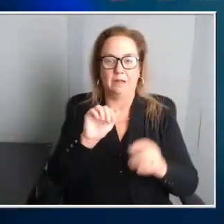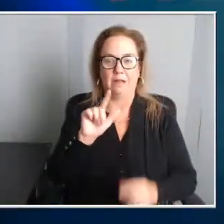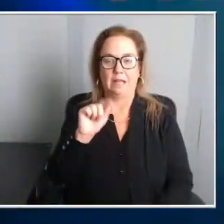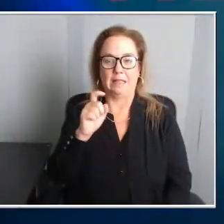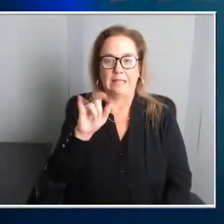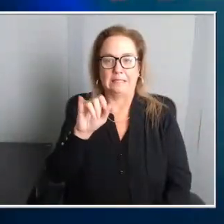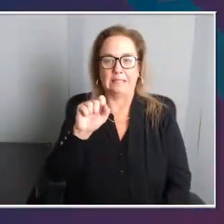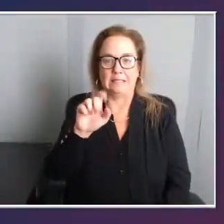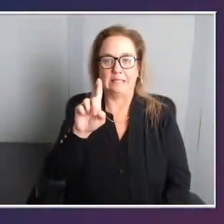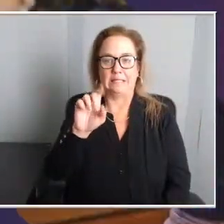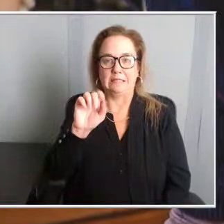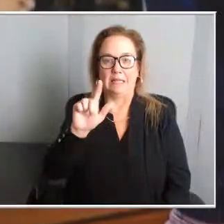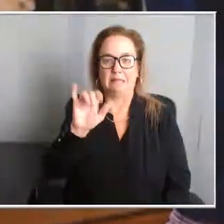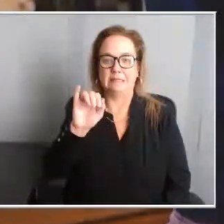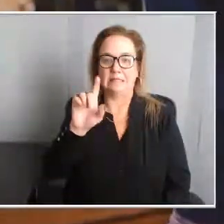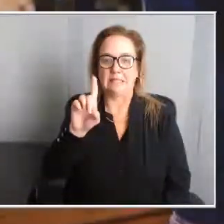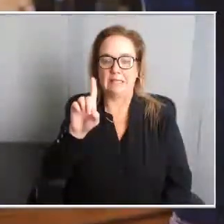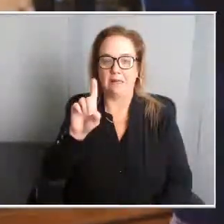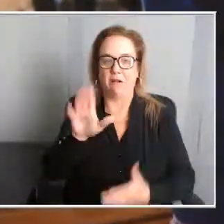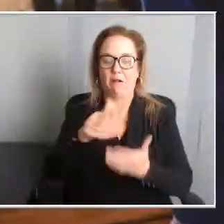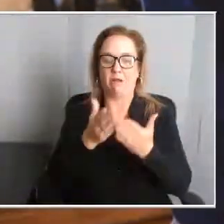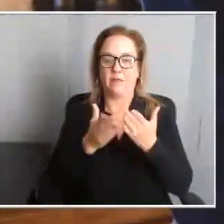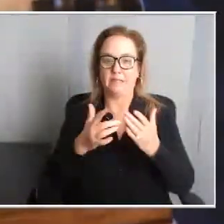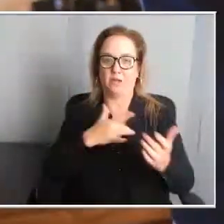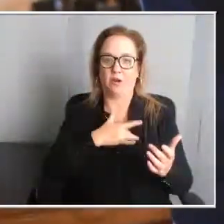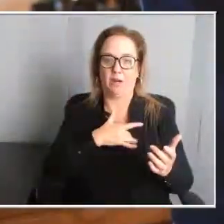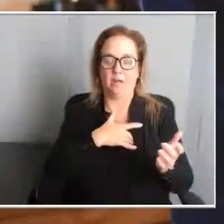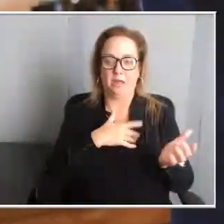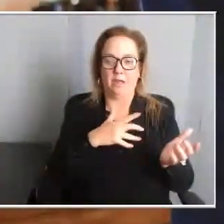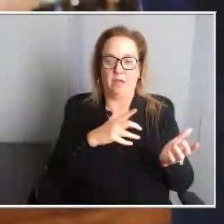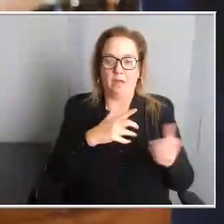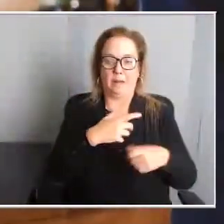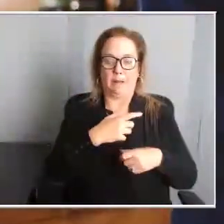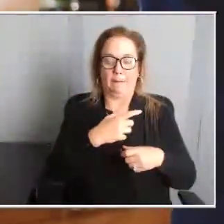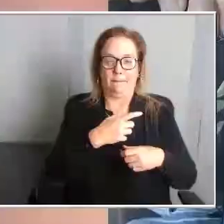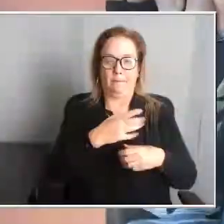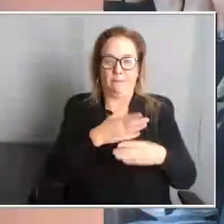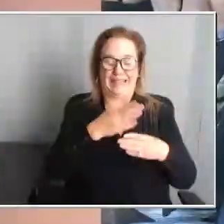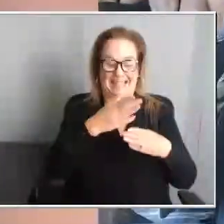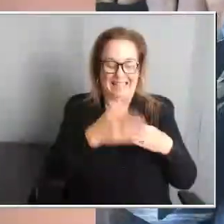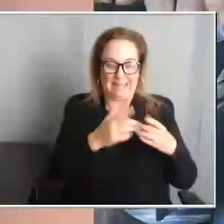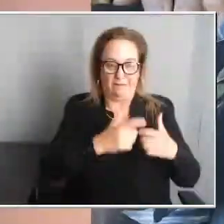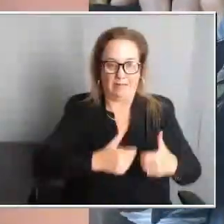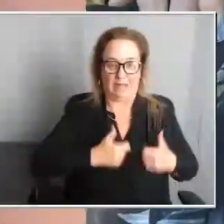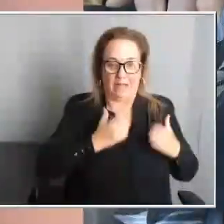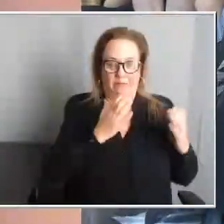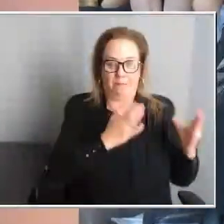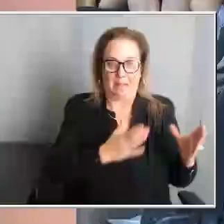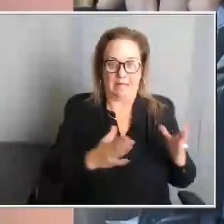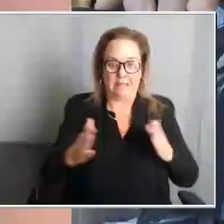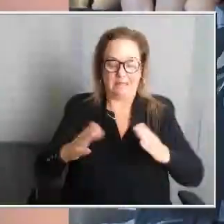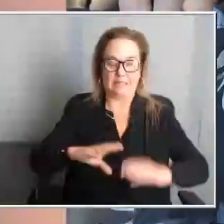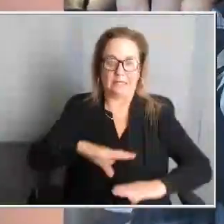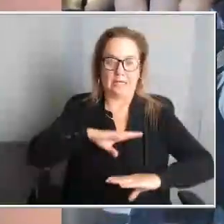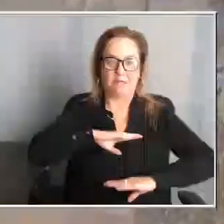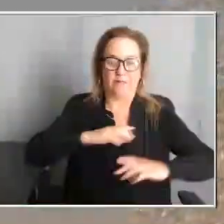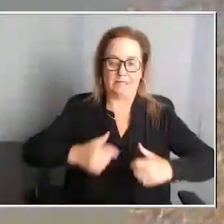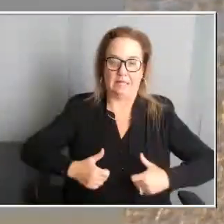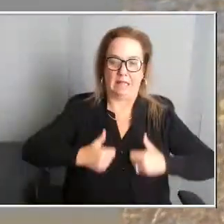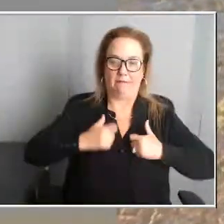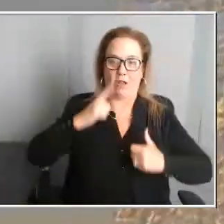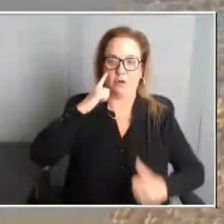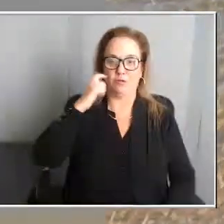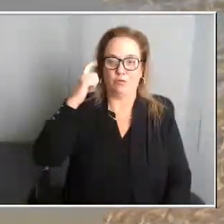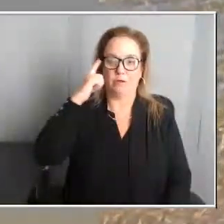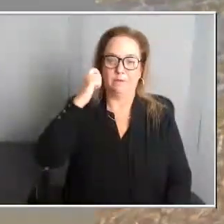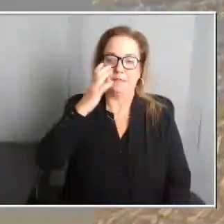on the next All Things Heart, how he went from making end-of-life plans to fulfilling his lifelong dreams, thanks